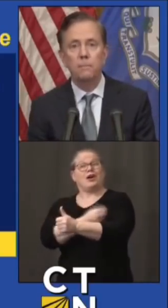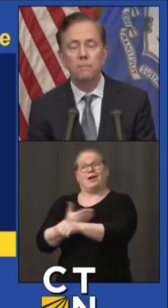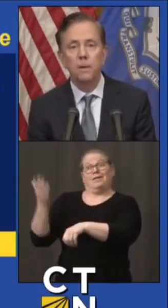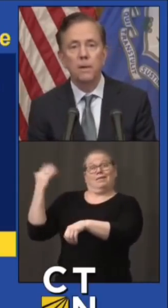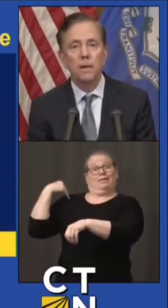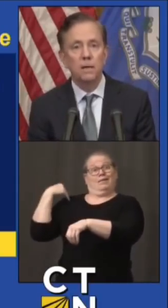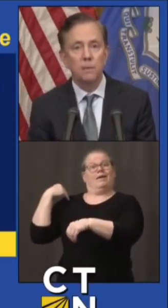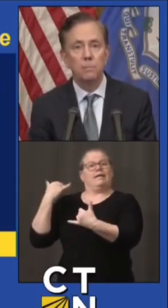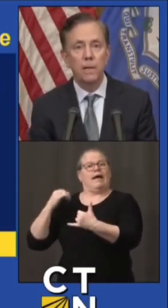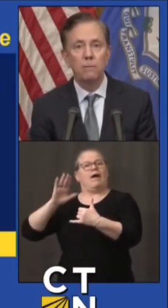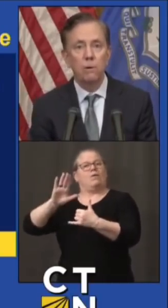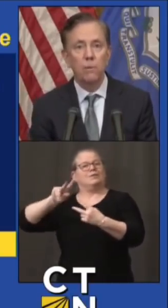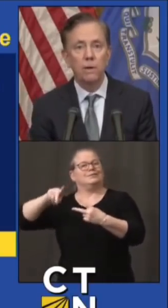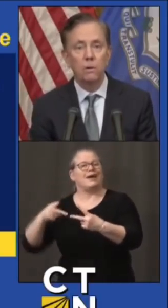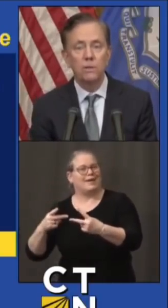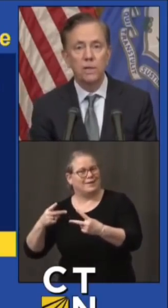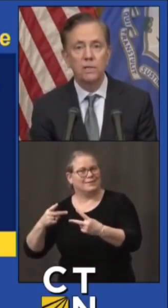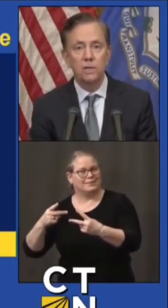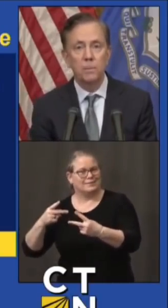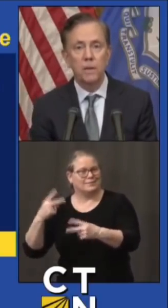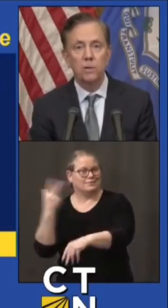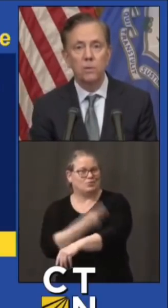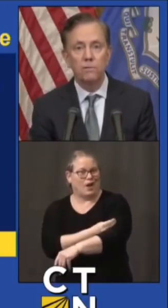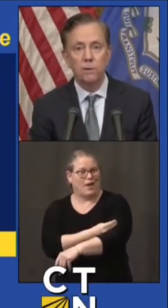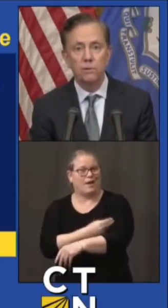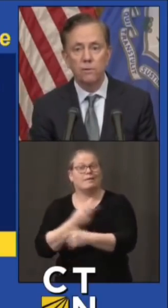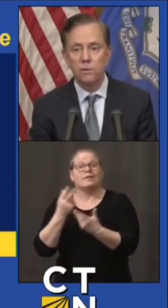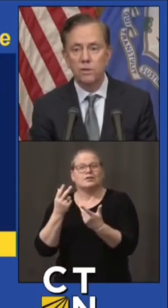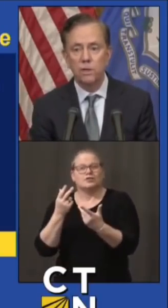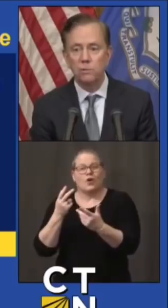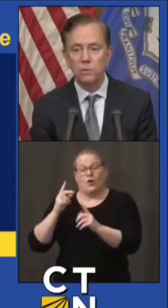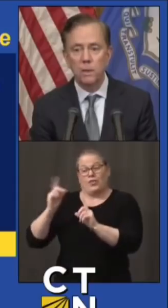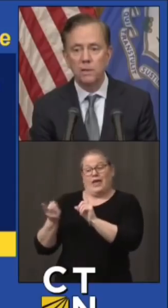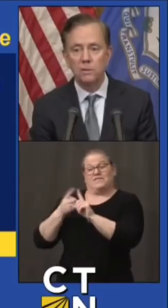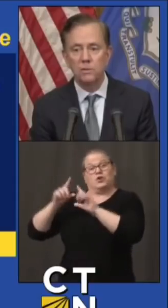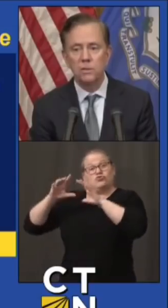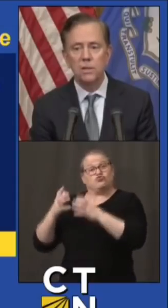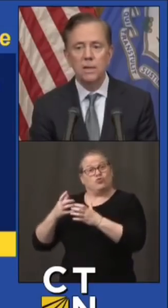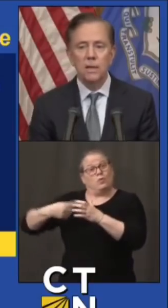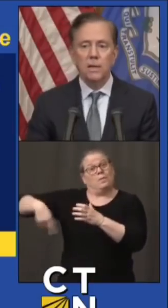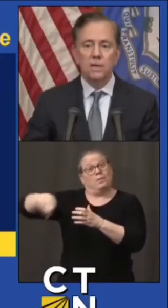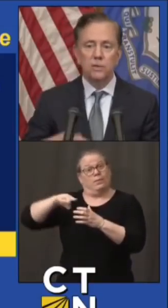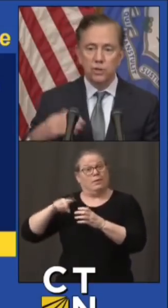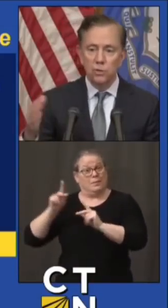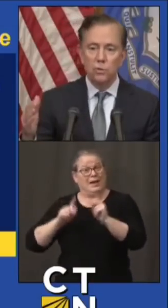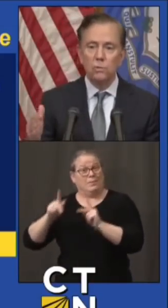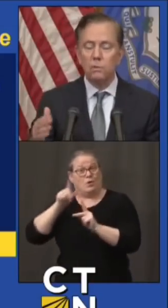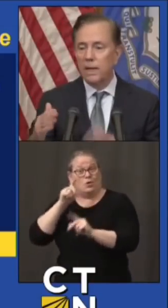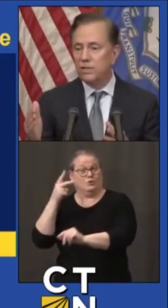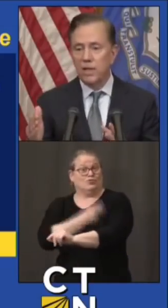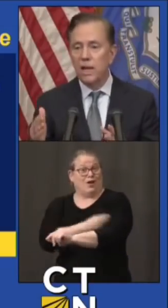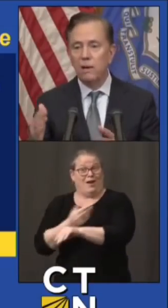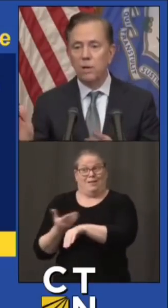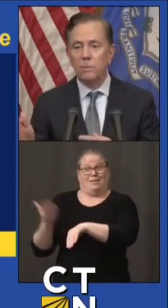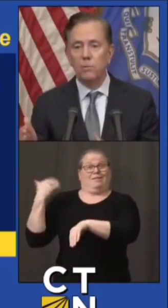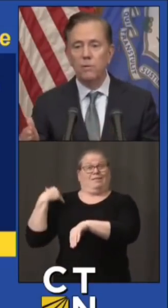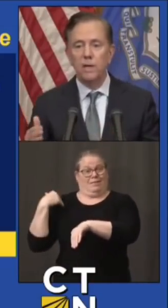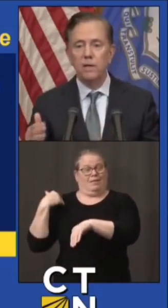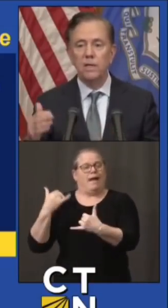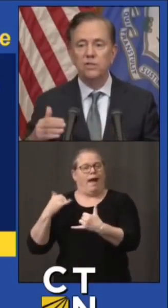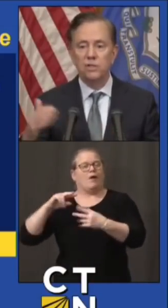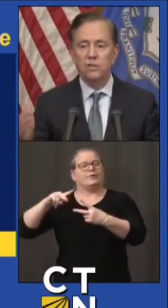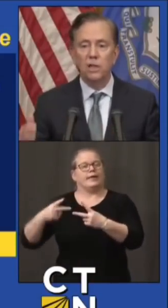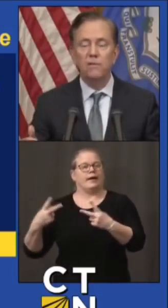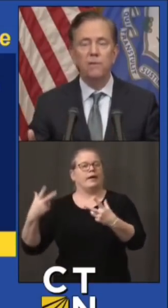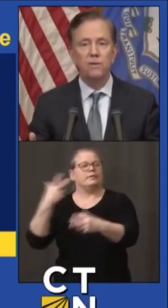up and complete what we had always anticipated doing for those first-tier responders. Soon, like today, we're going to be moving